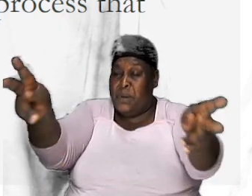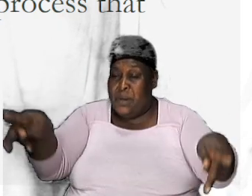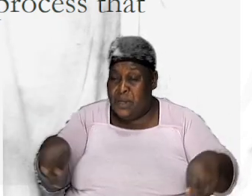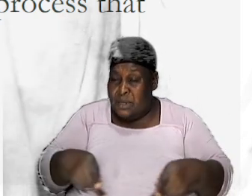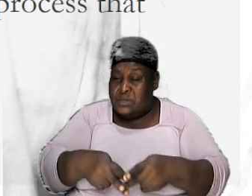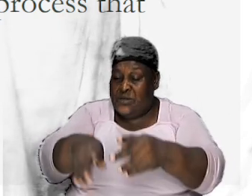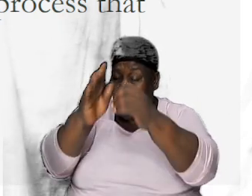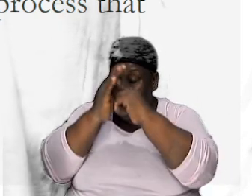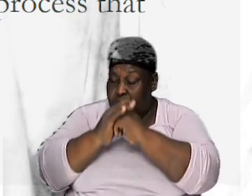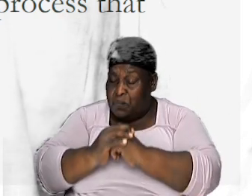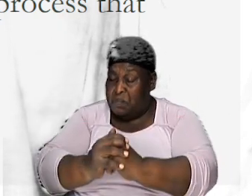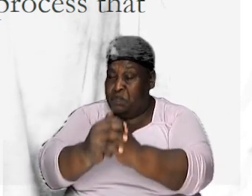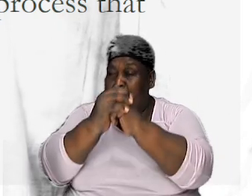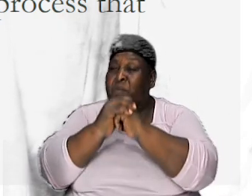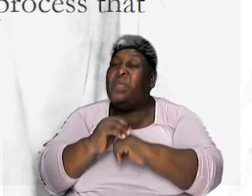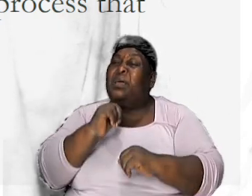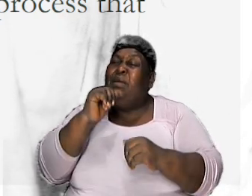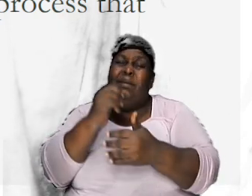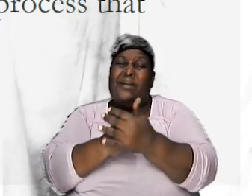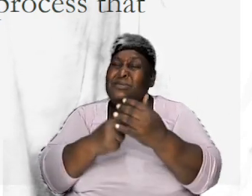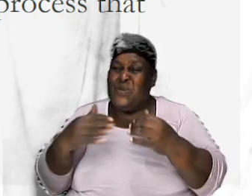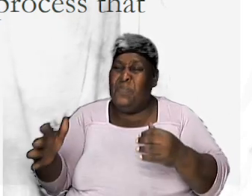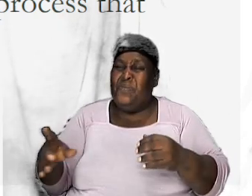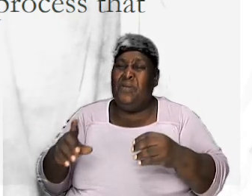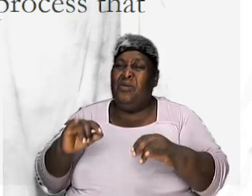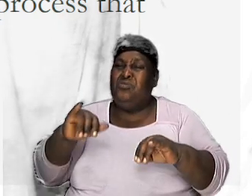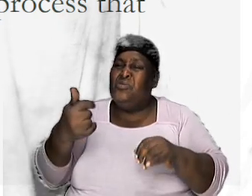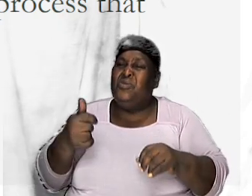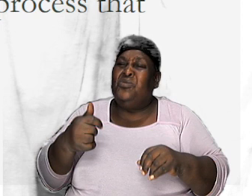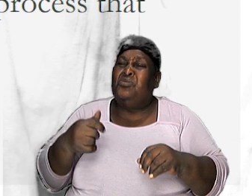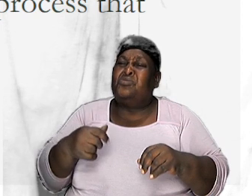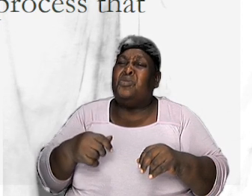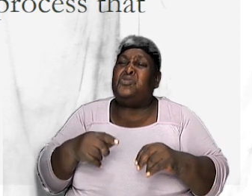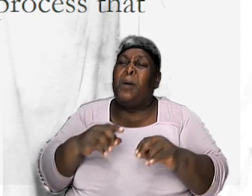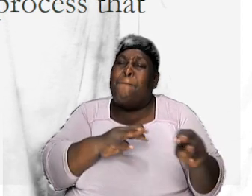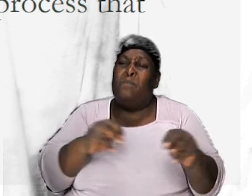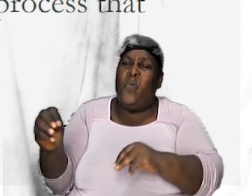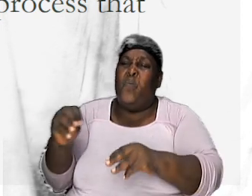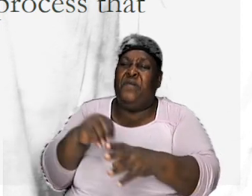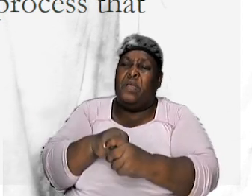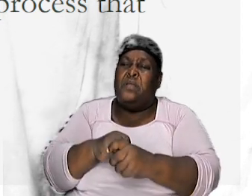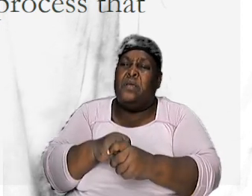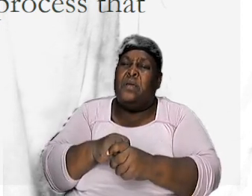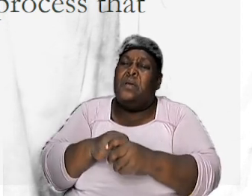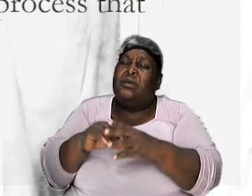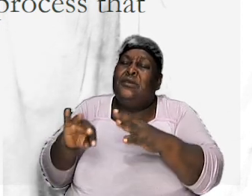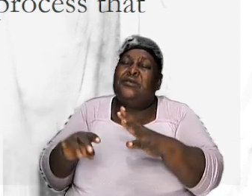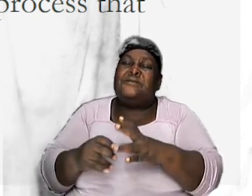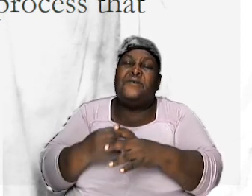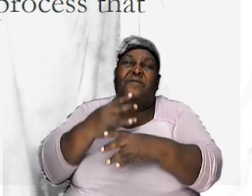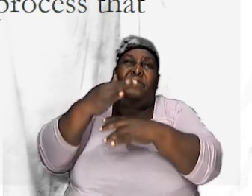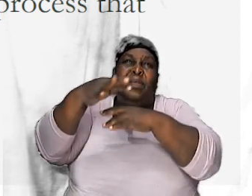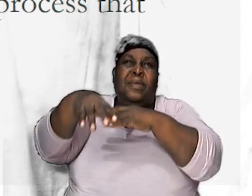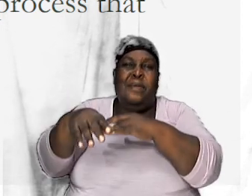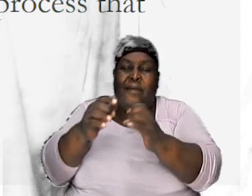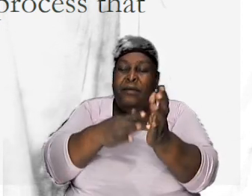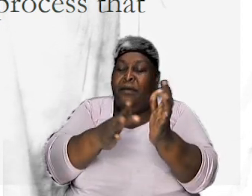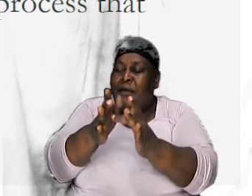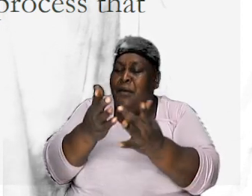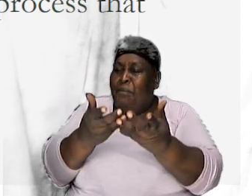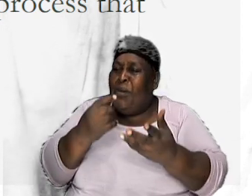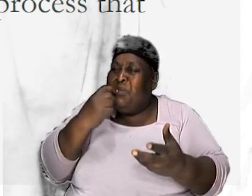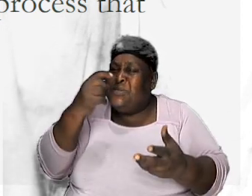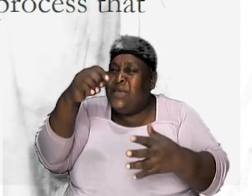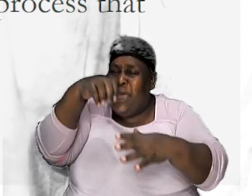worship, it's not something that you just jump into. It's something that is a flow. It moves. The Bible said, enter into his gates